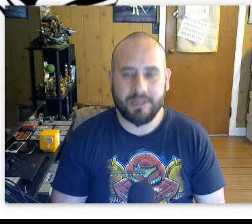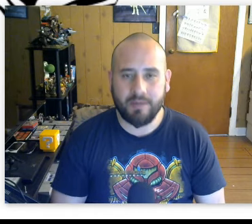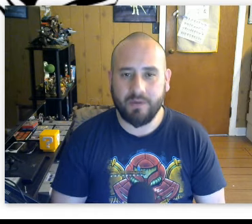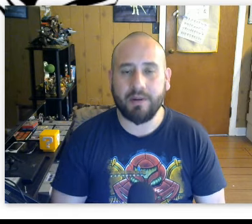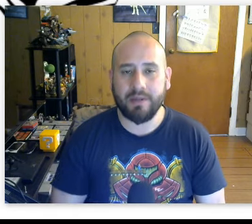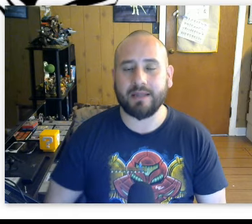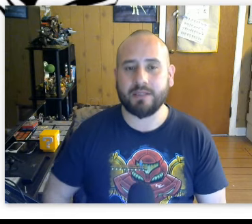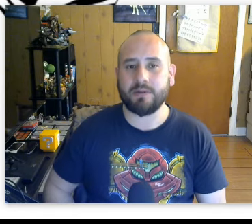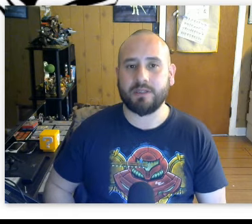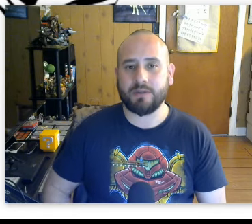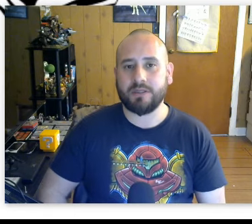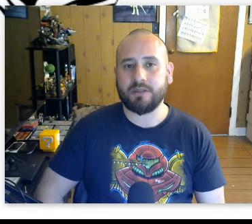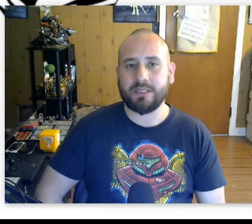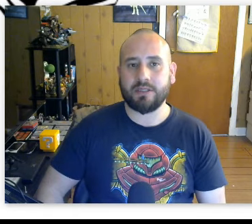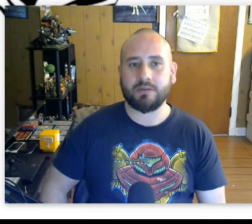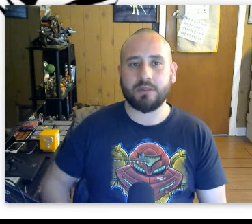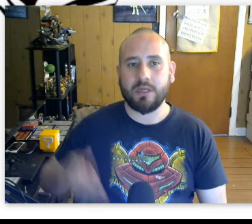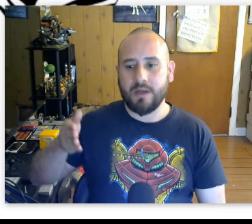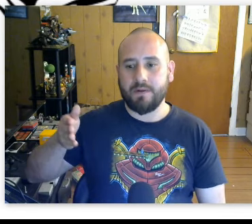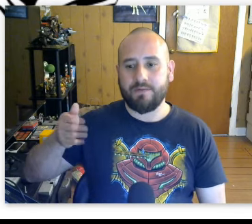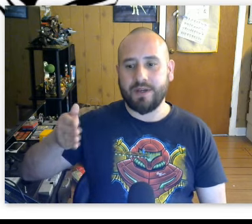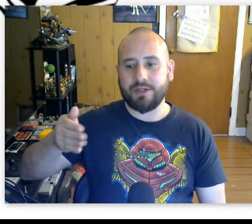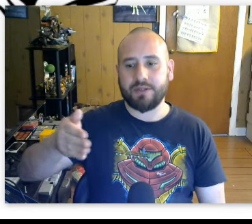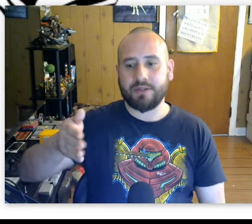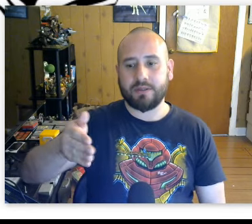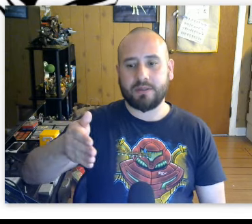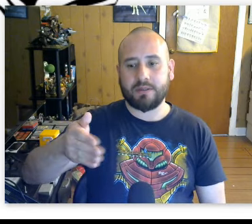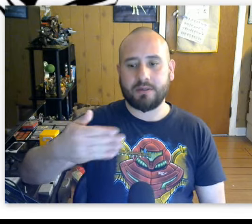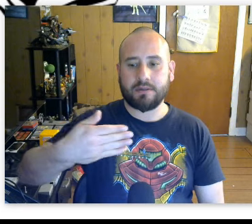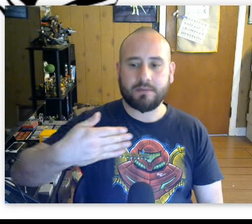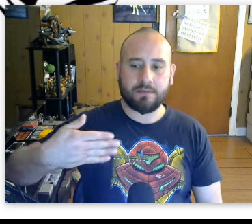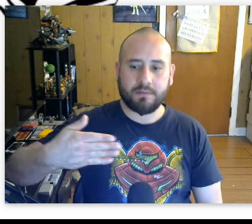I think some of you probably got this one. This one's a little easy too. Fish.